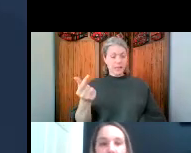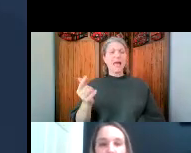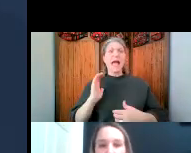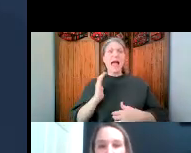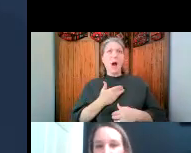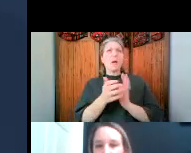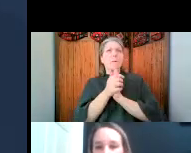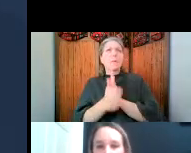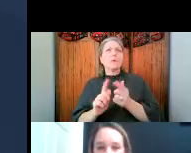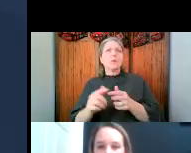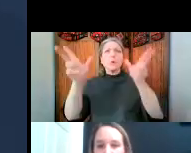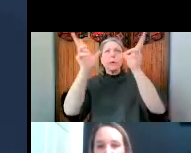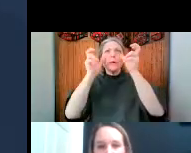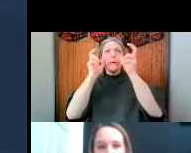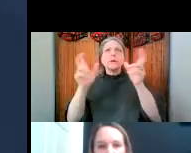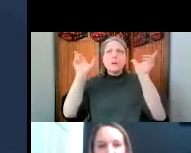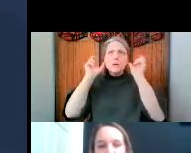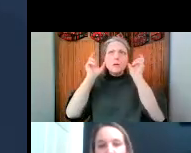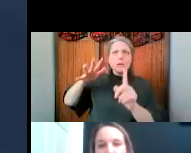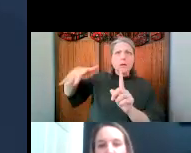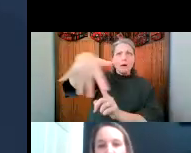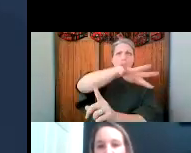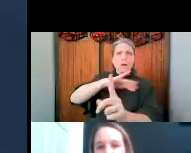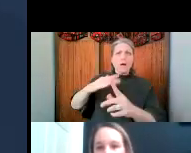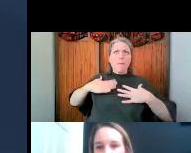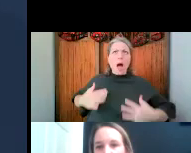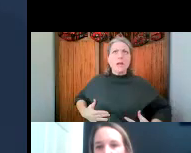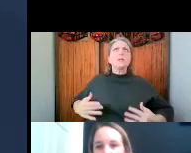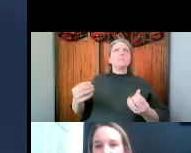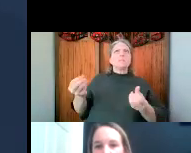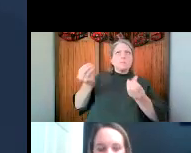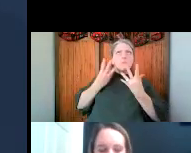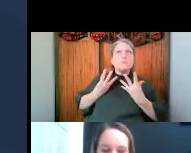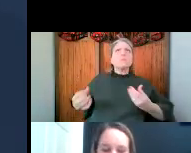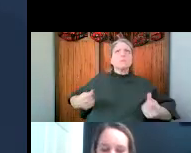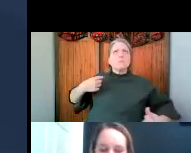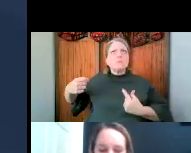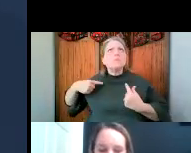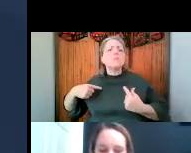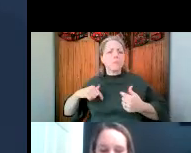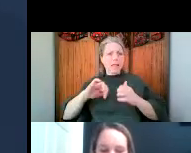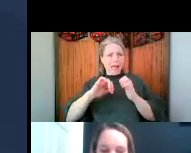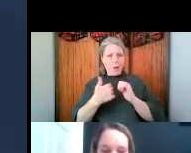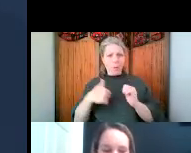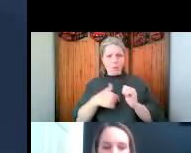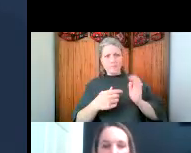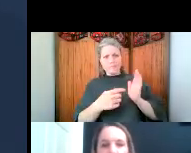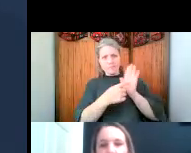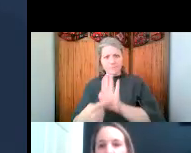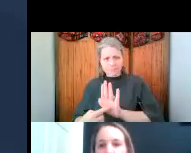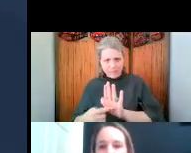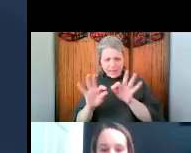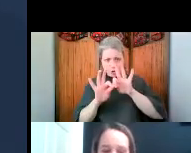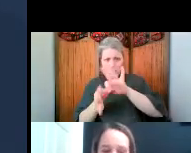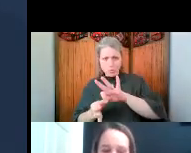body and make it into useful information. So vision is how we perceive or interpret our surroundings.